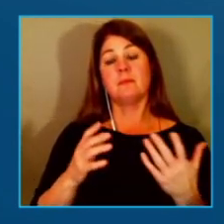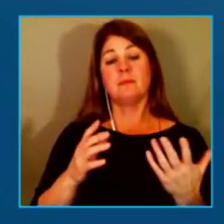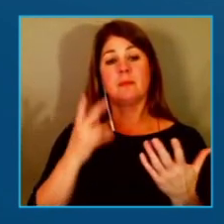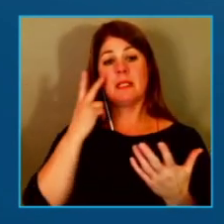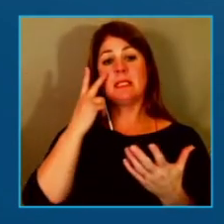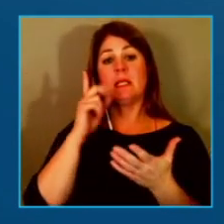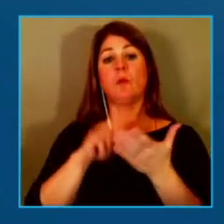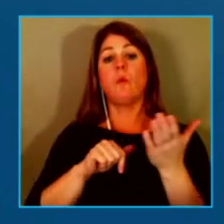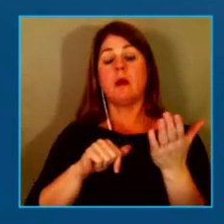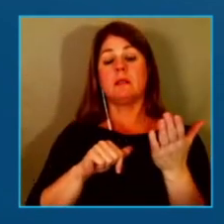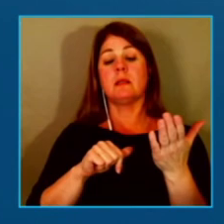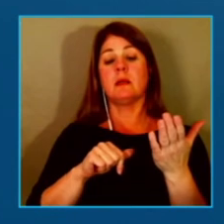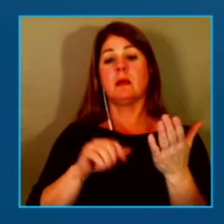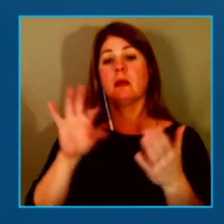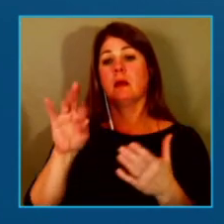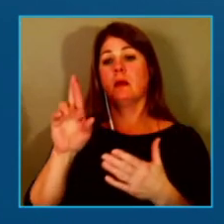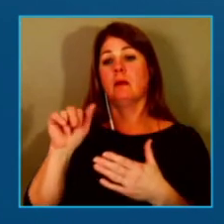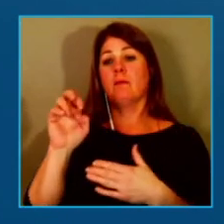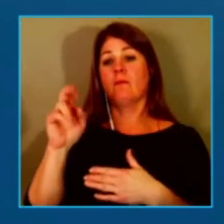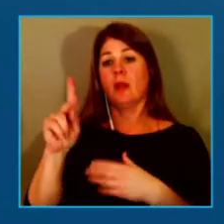Mr. What Frank and Leah